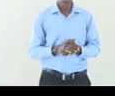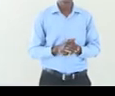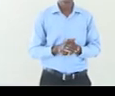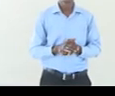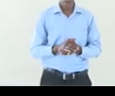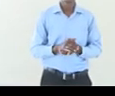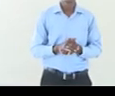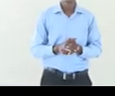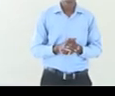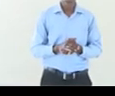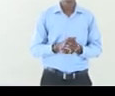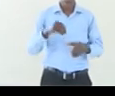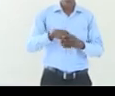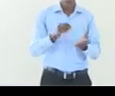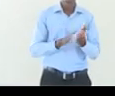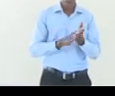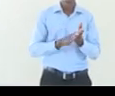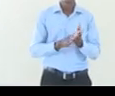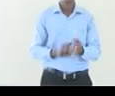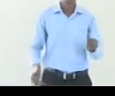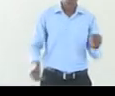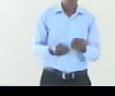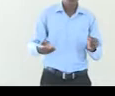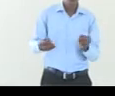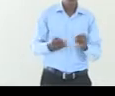is cumulative.